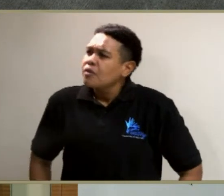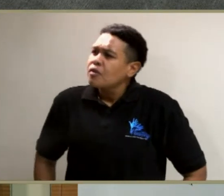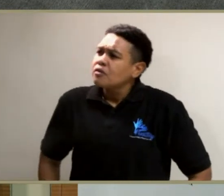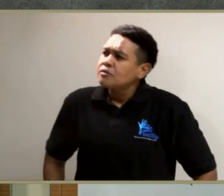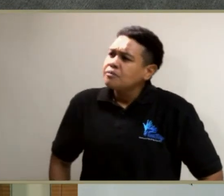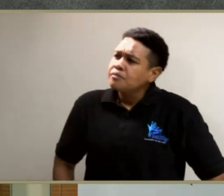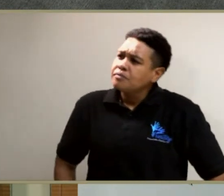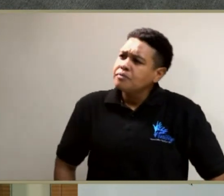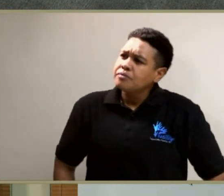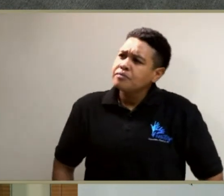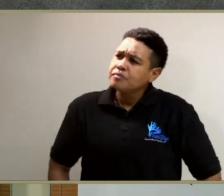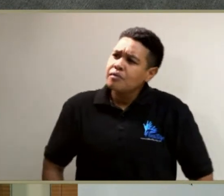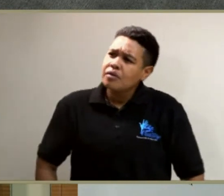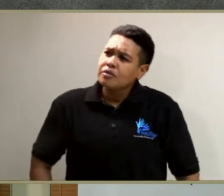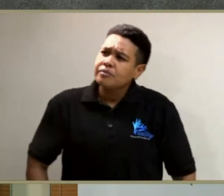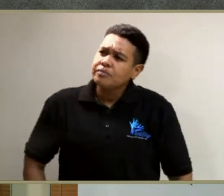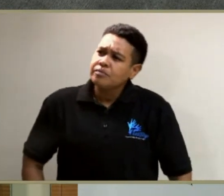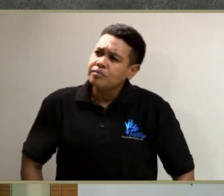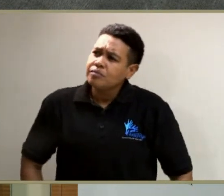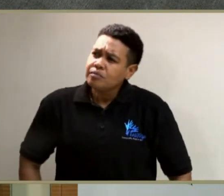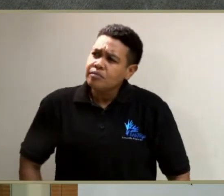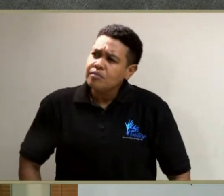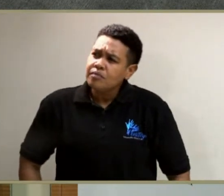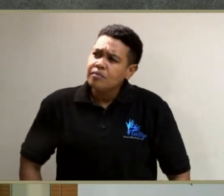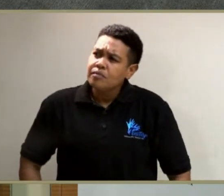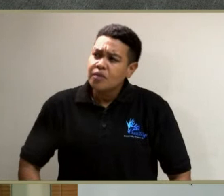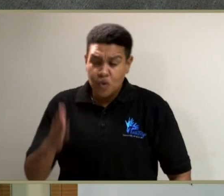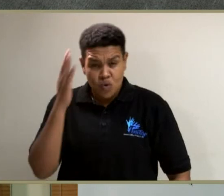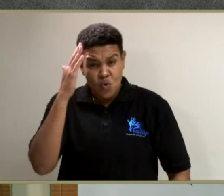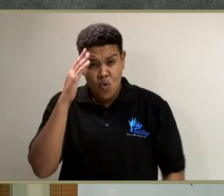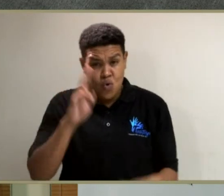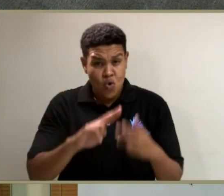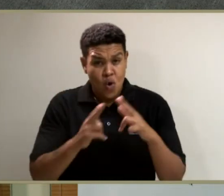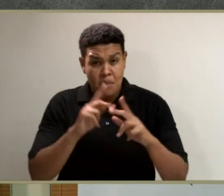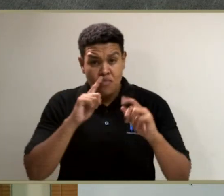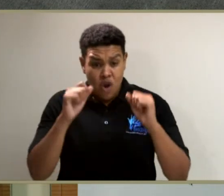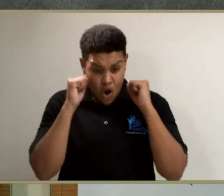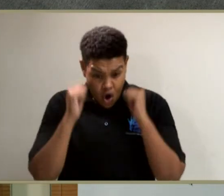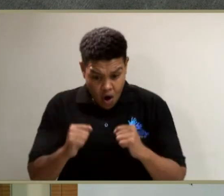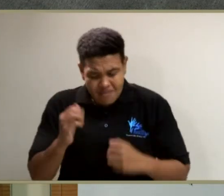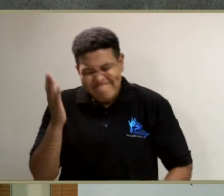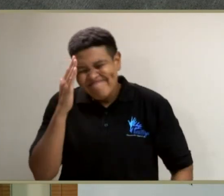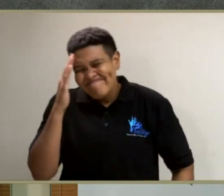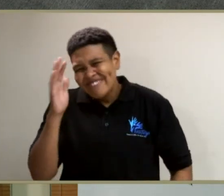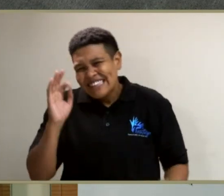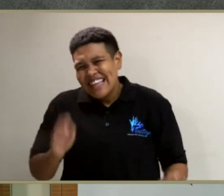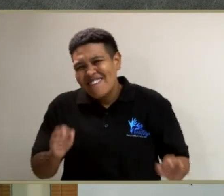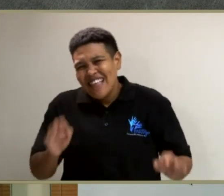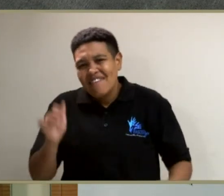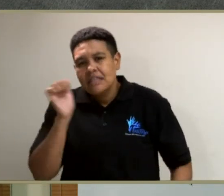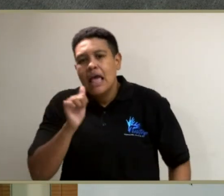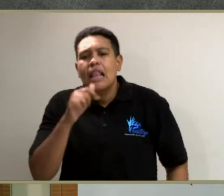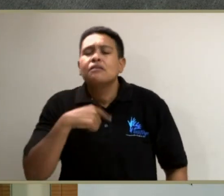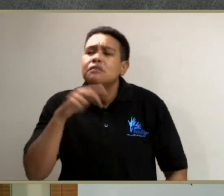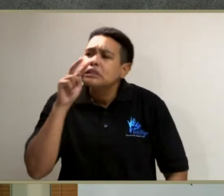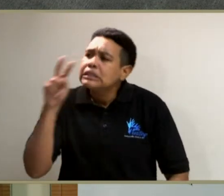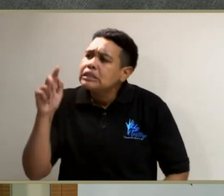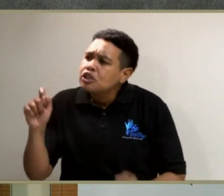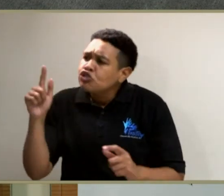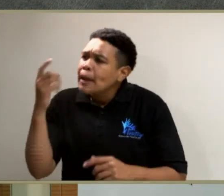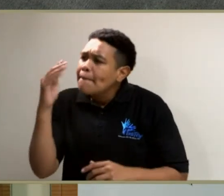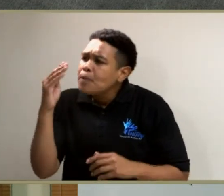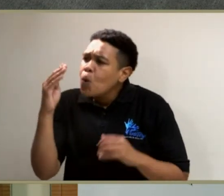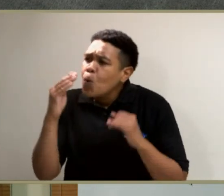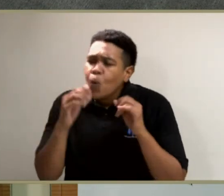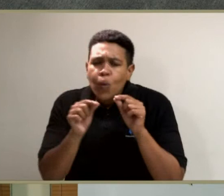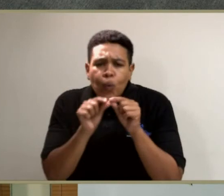the numbers, the absolute numbers of cases being confirmed each day, on the screen what we will see in blue, the